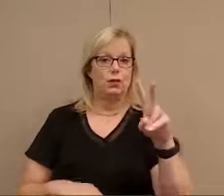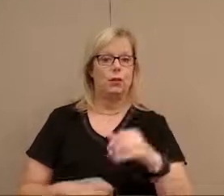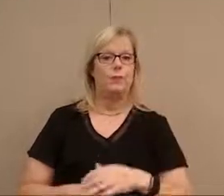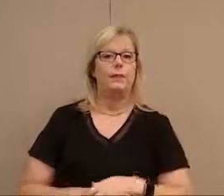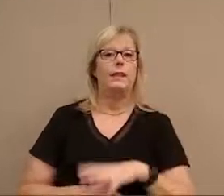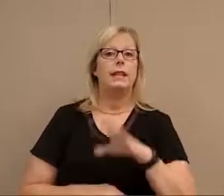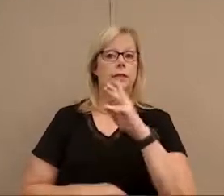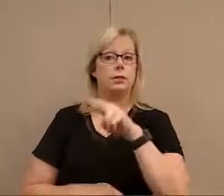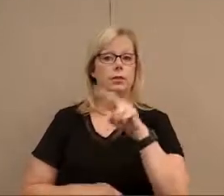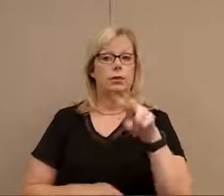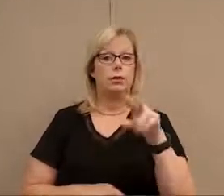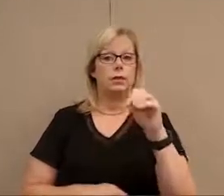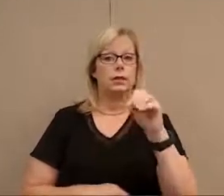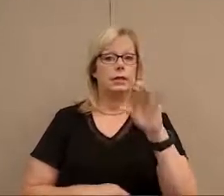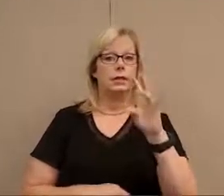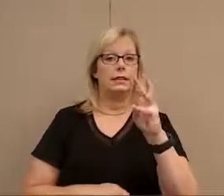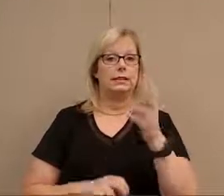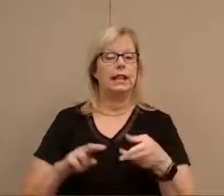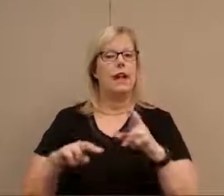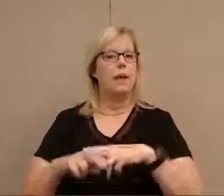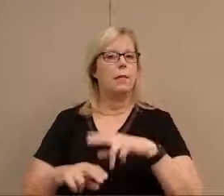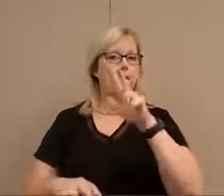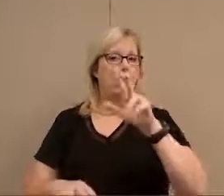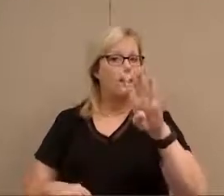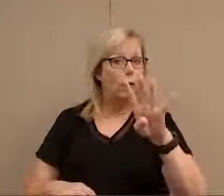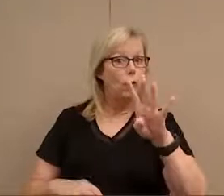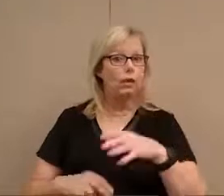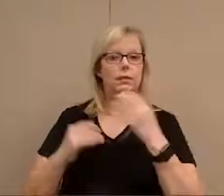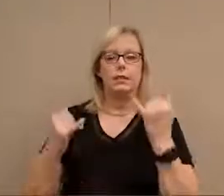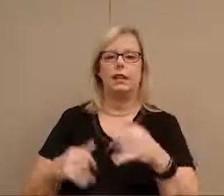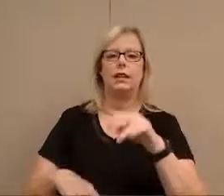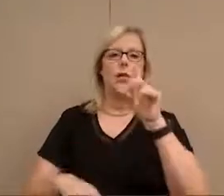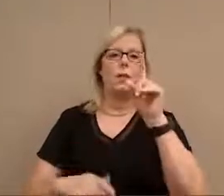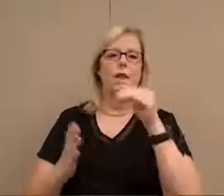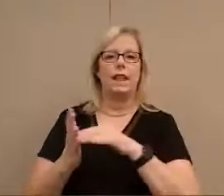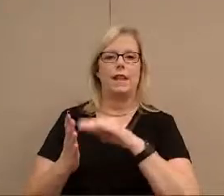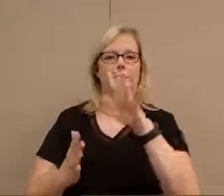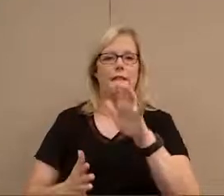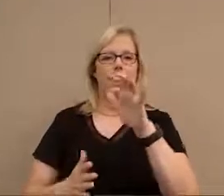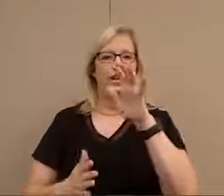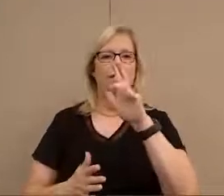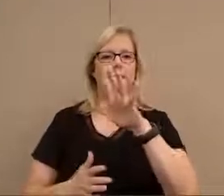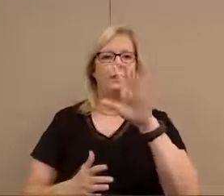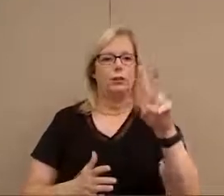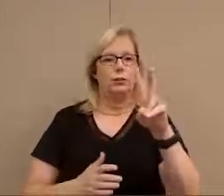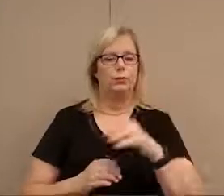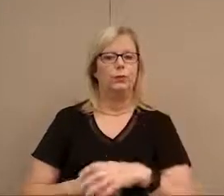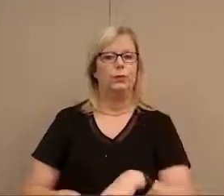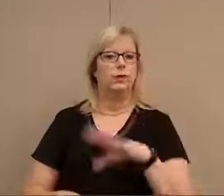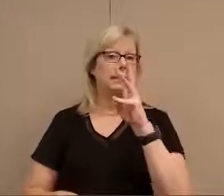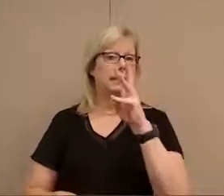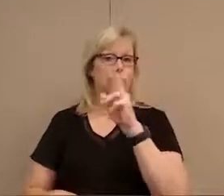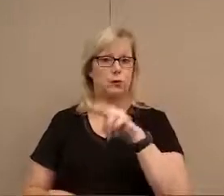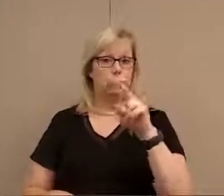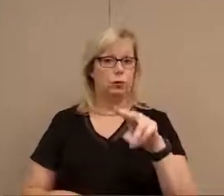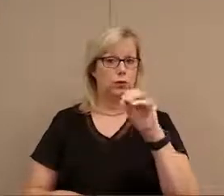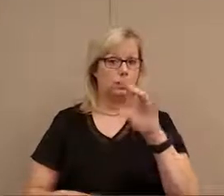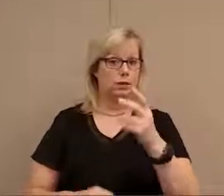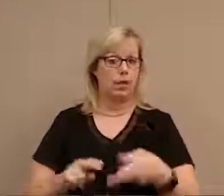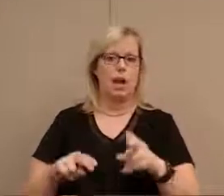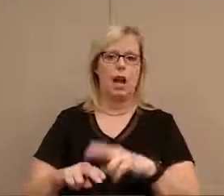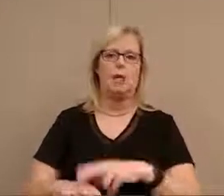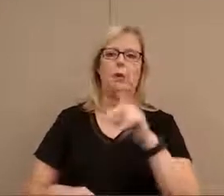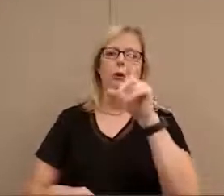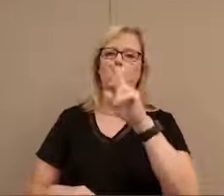742. 62206 up 34 to 1552. 62207